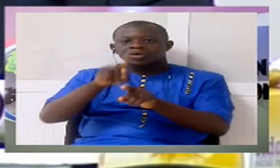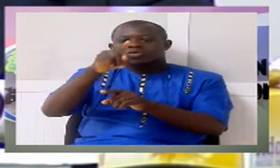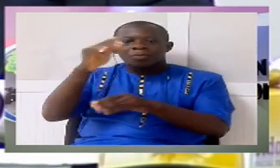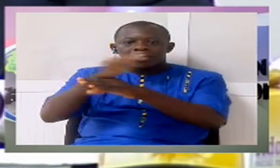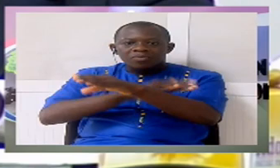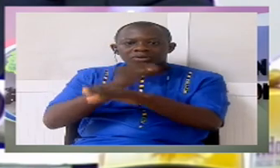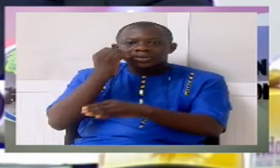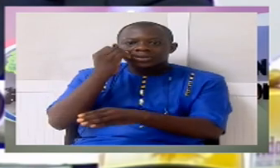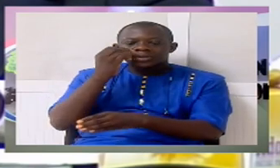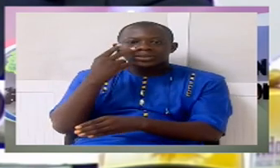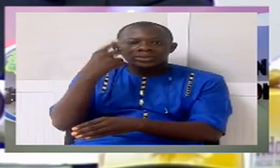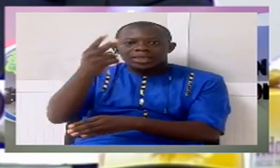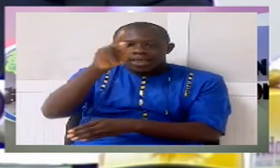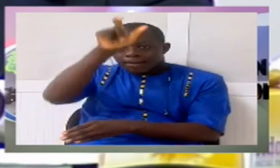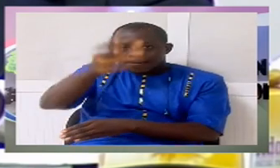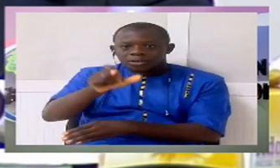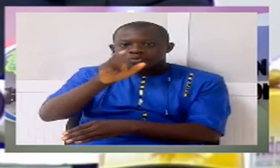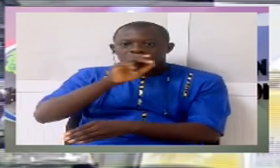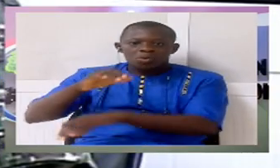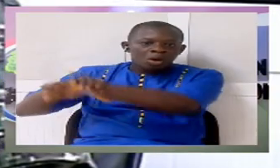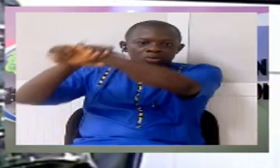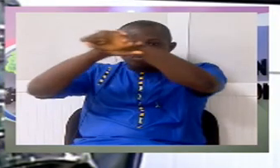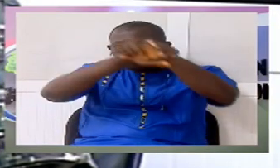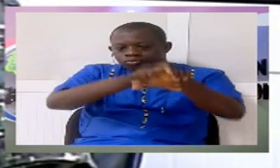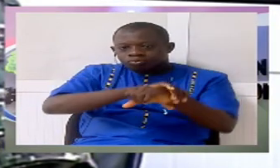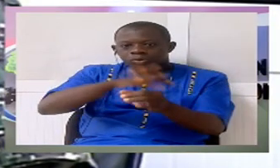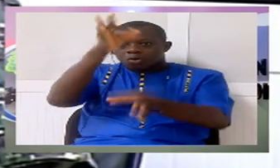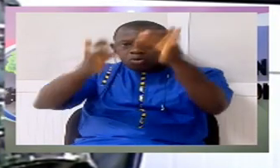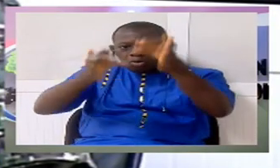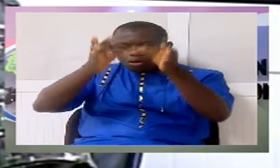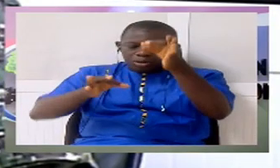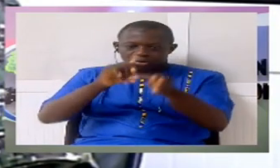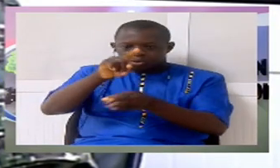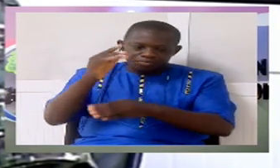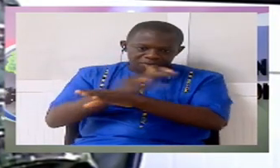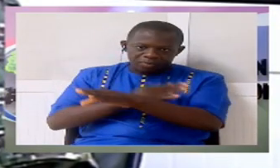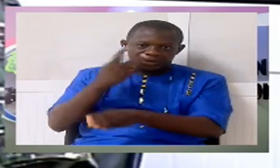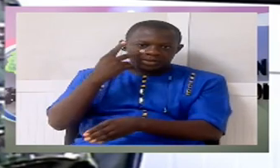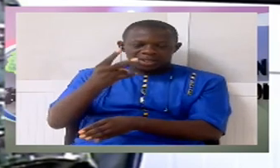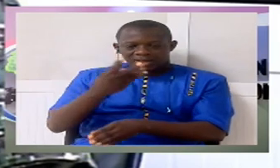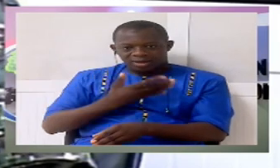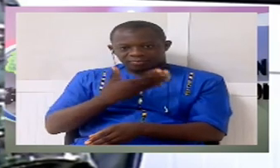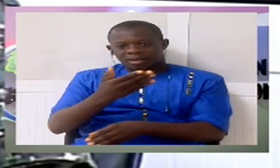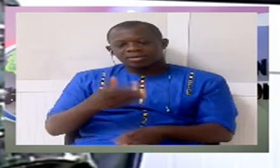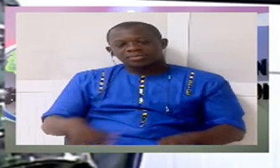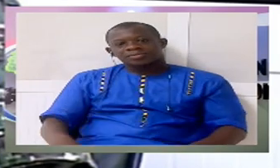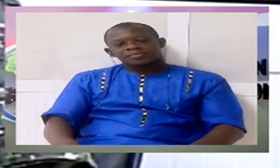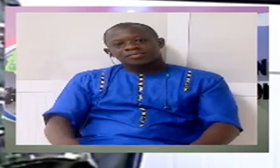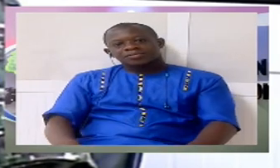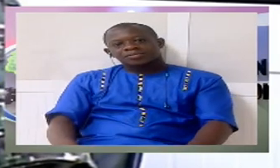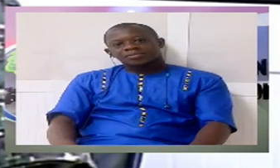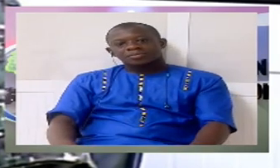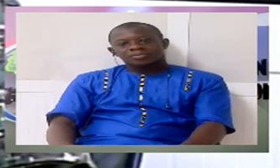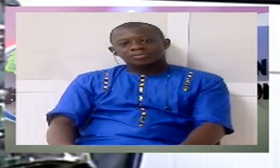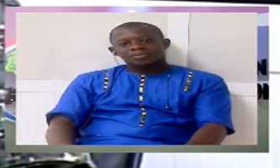person prosecuted? You know, actually, the Disney, yep, she jamano convoy bo. Moham mu nek accident moham mu nek